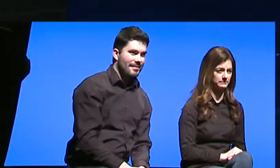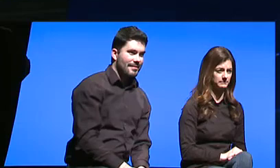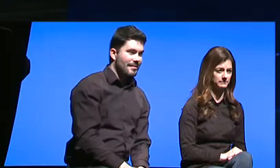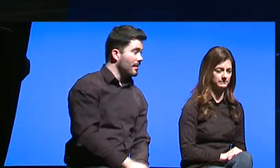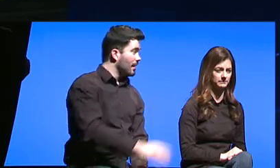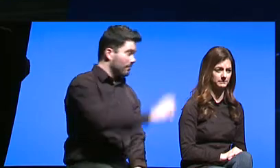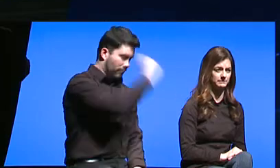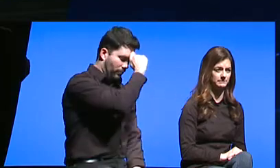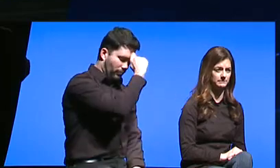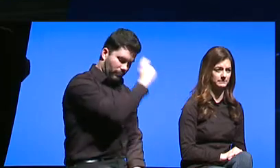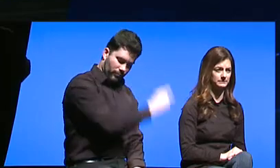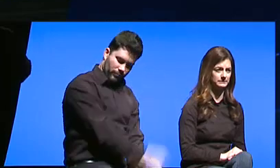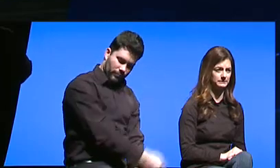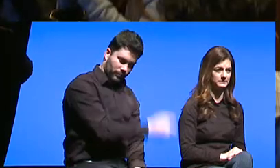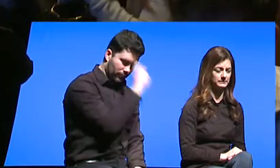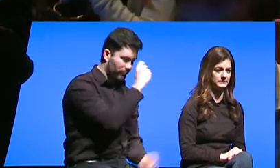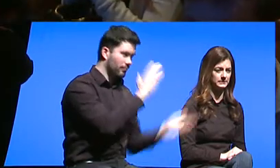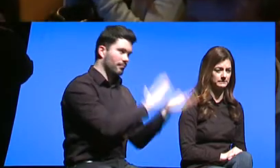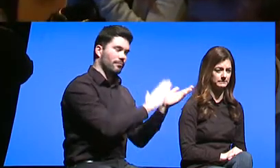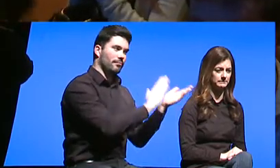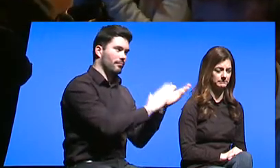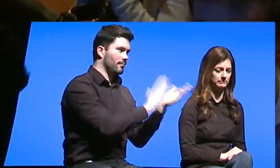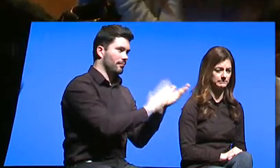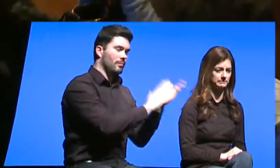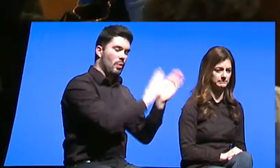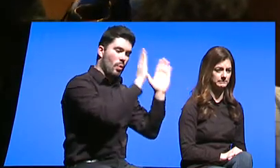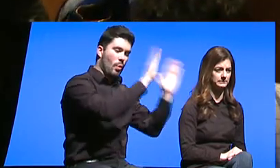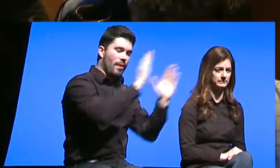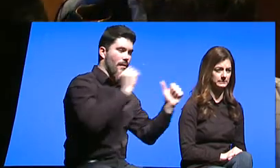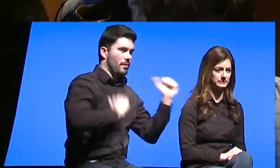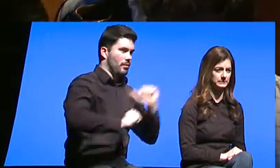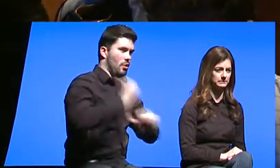Hats off to you guys for a wonderful performance. Thank you so much. Thank you.